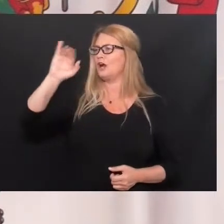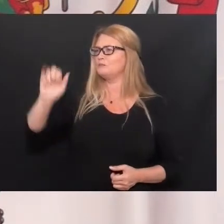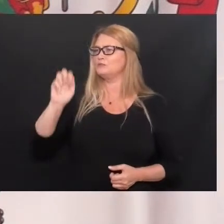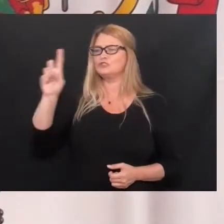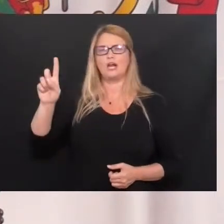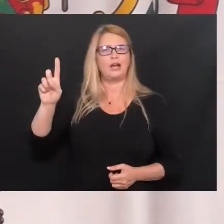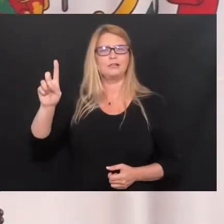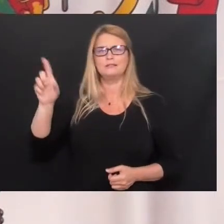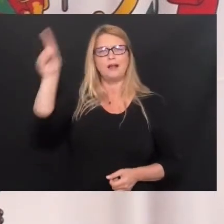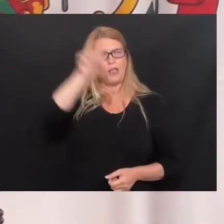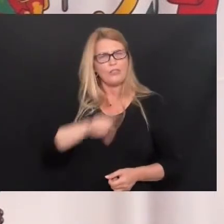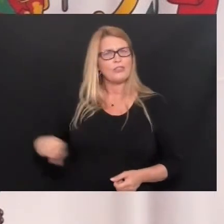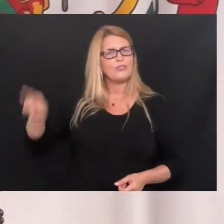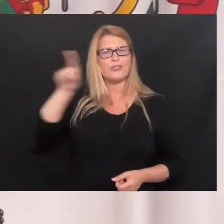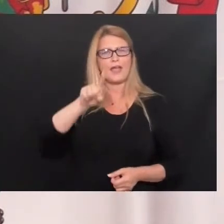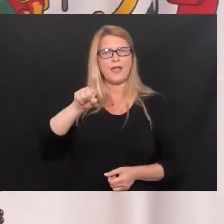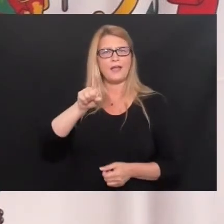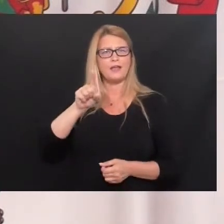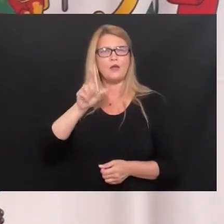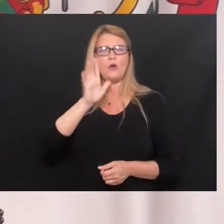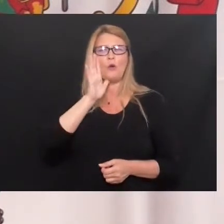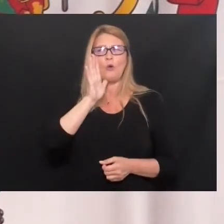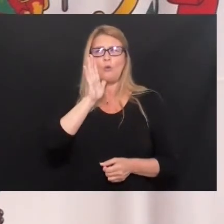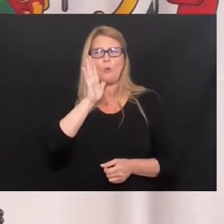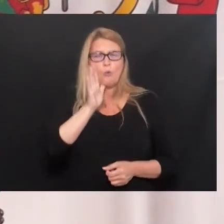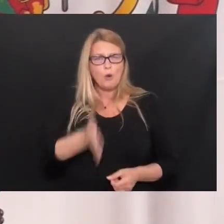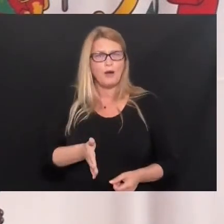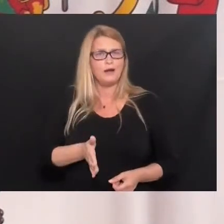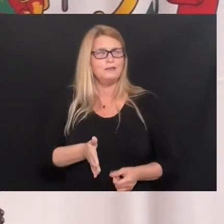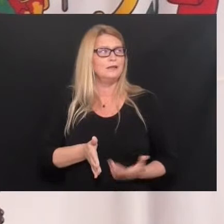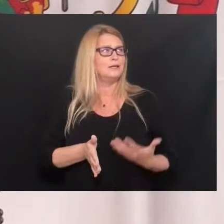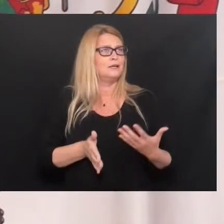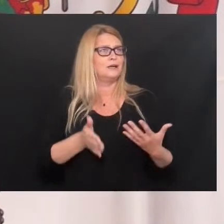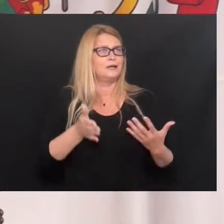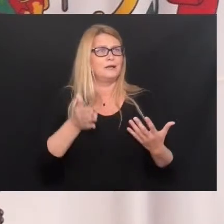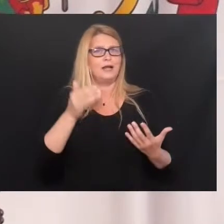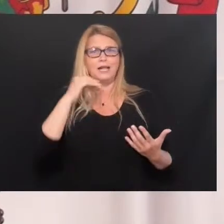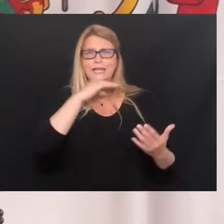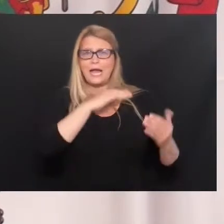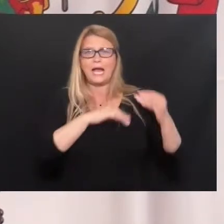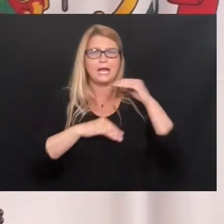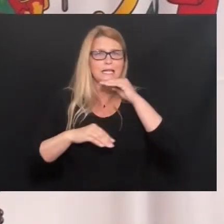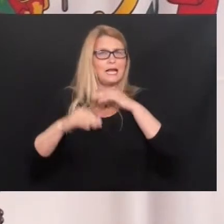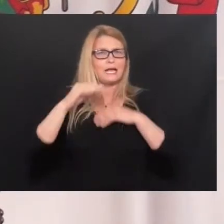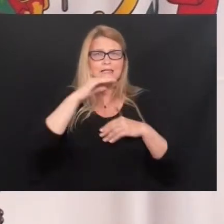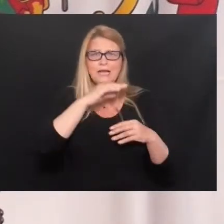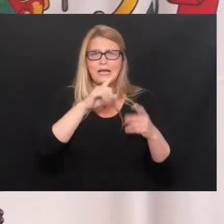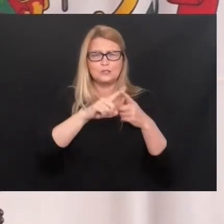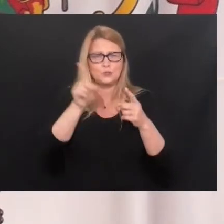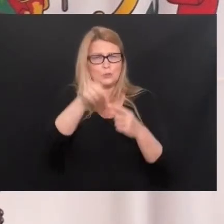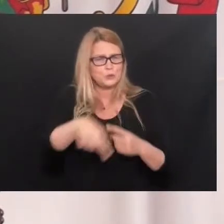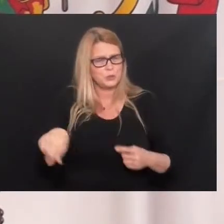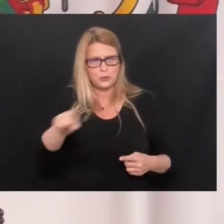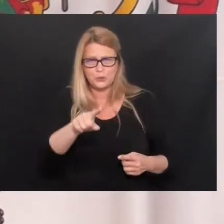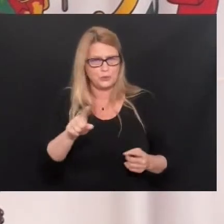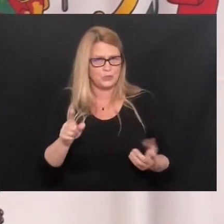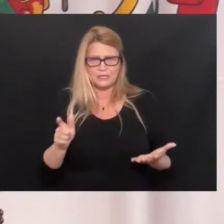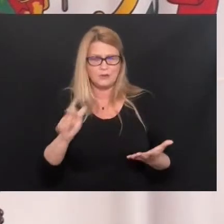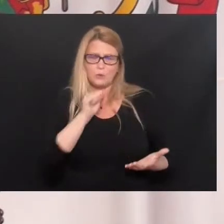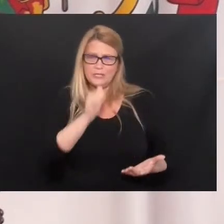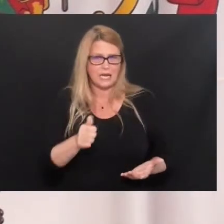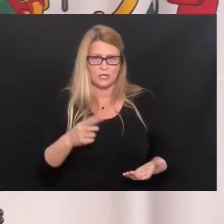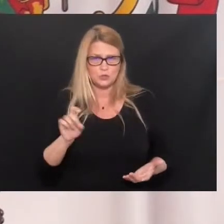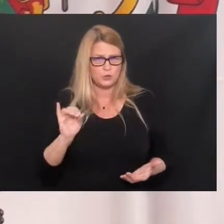in the world that we would be sitting in front of you giving you statistics that are skewed one way or the